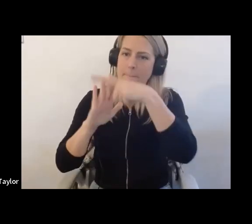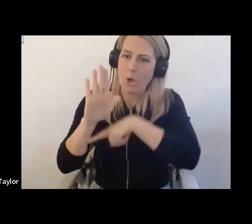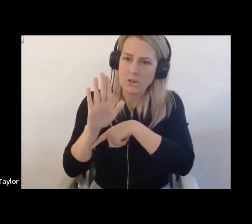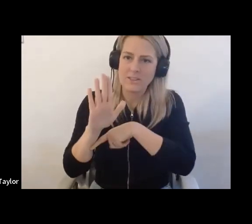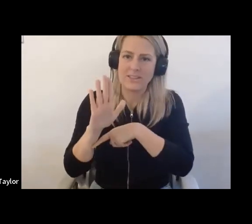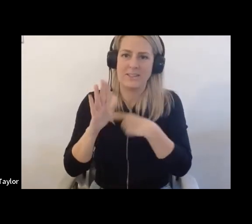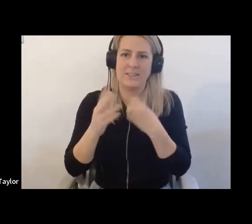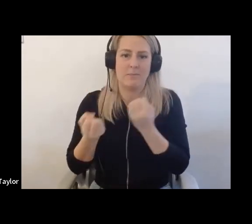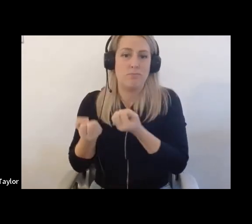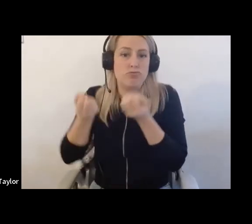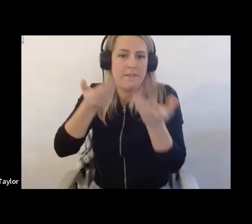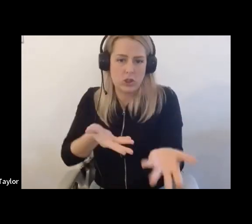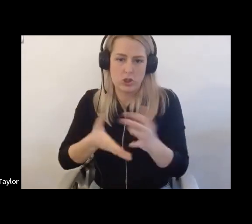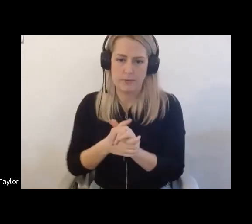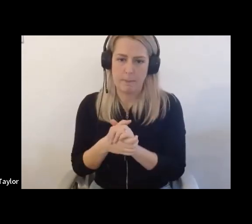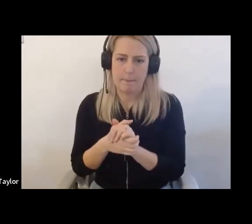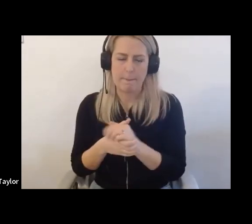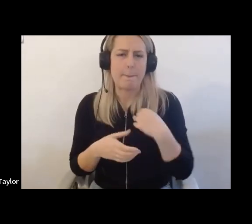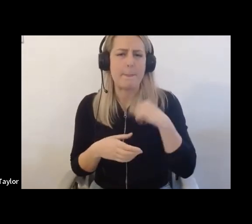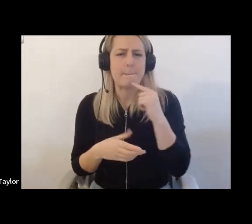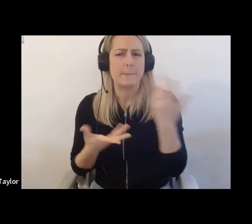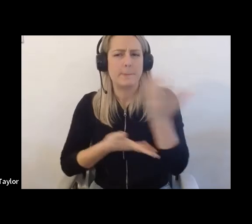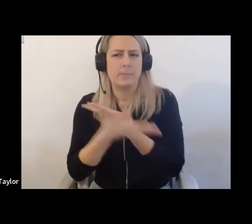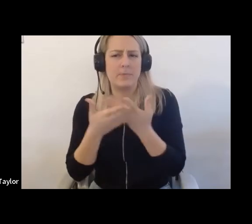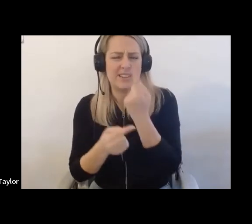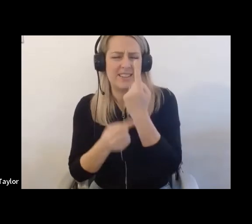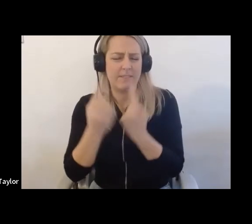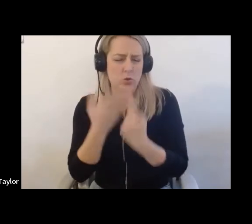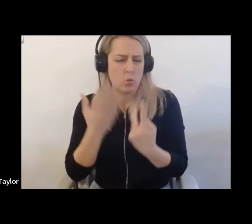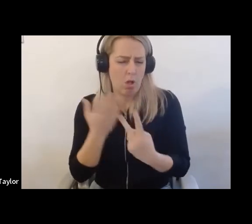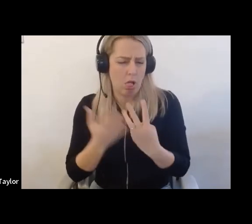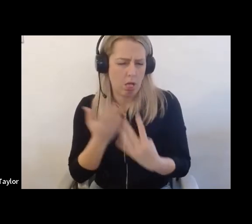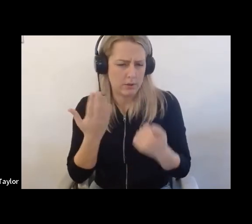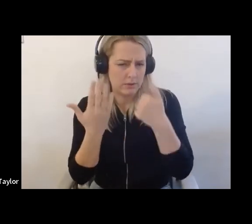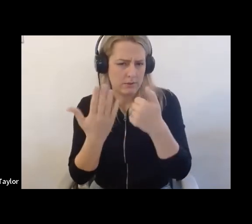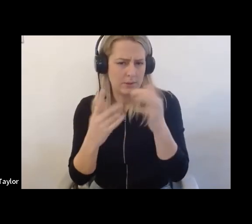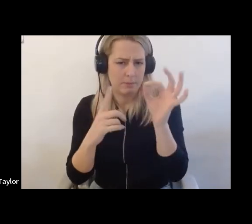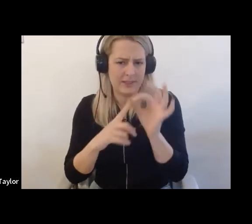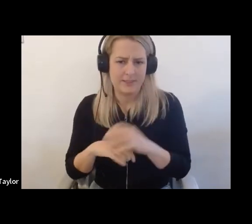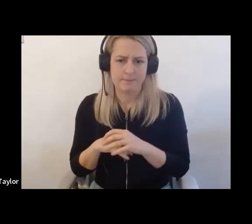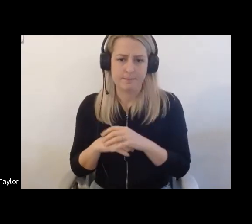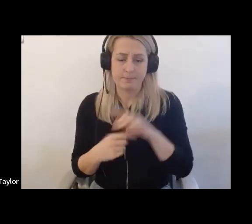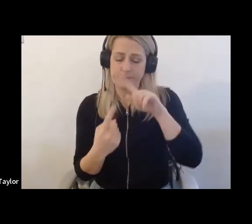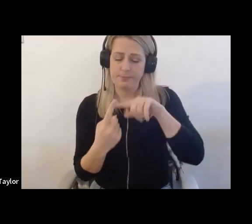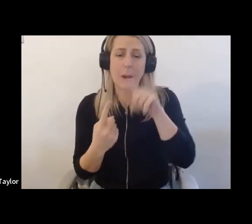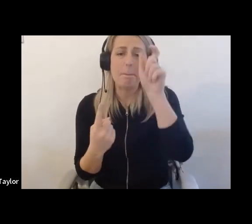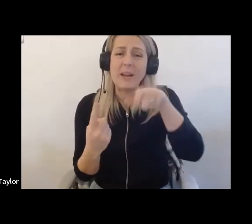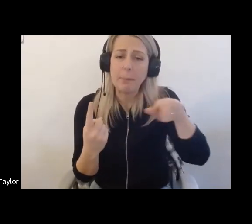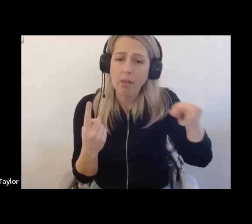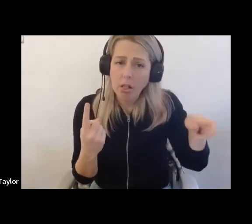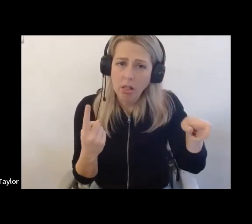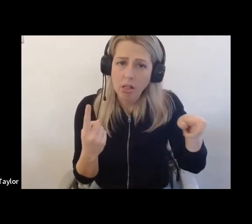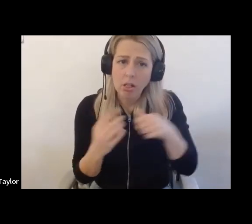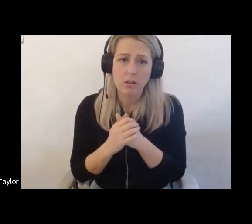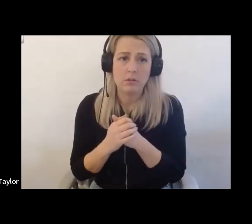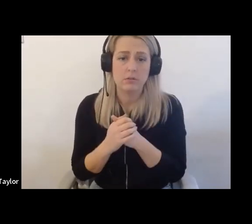Ps individually. The first key area is people.